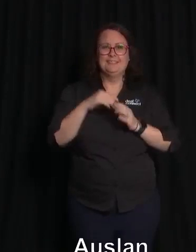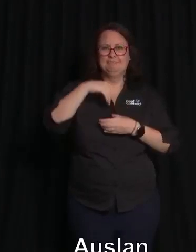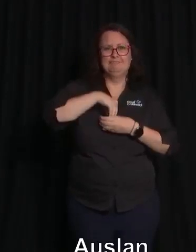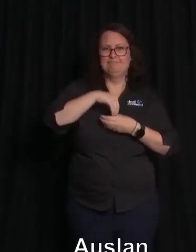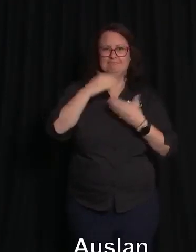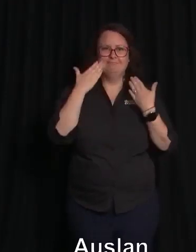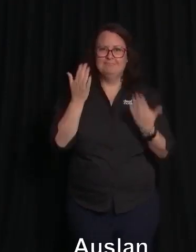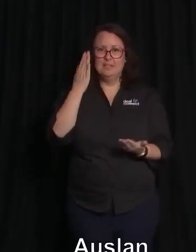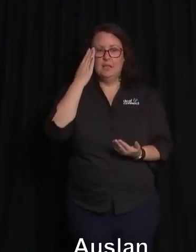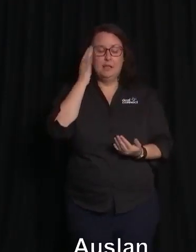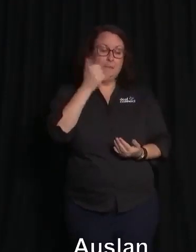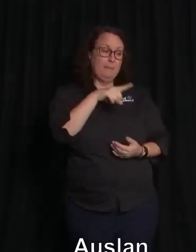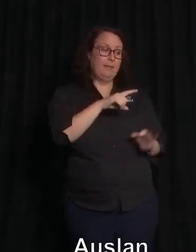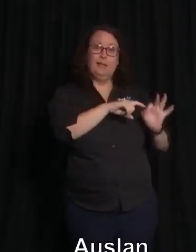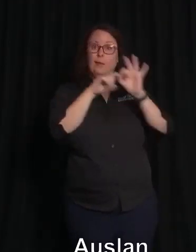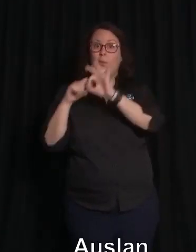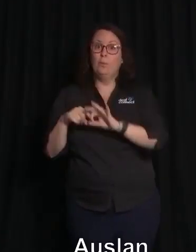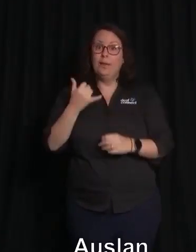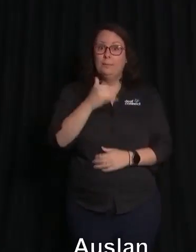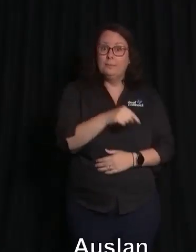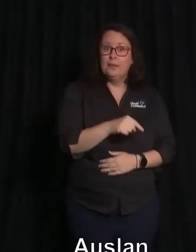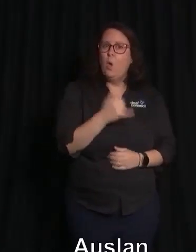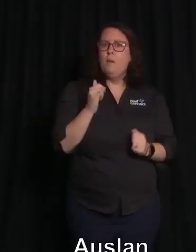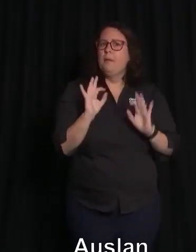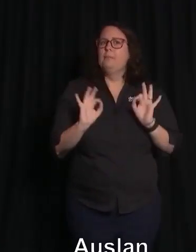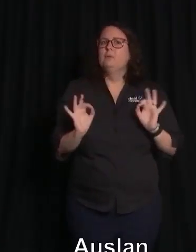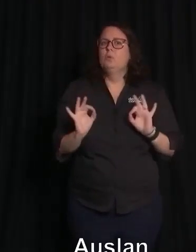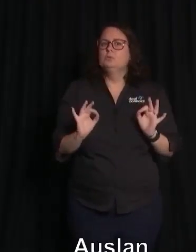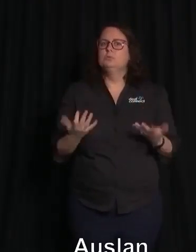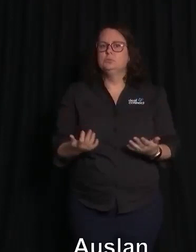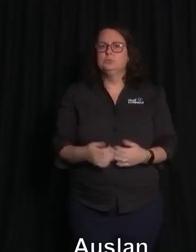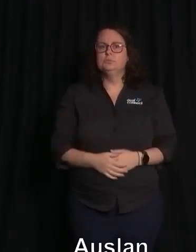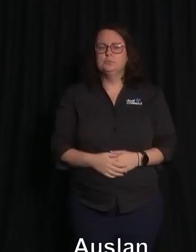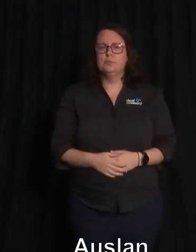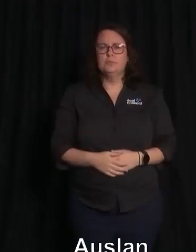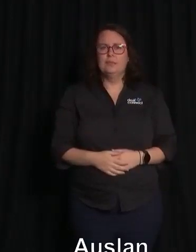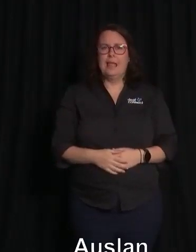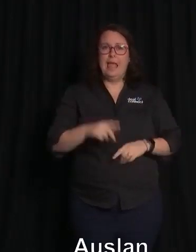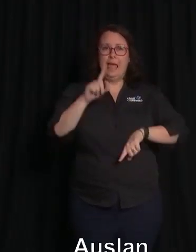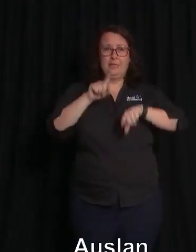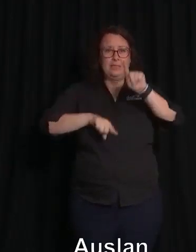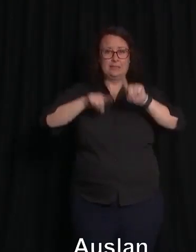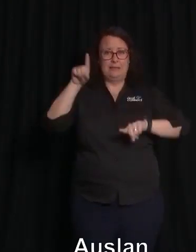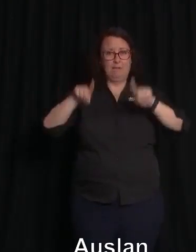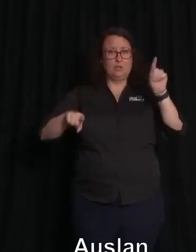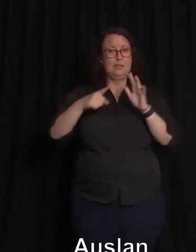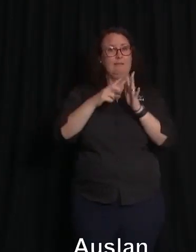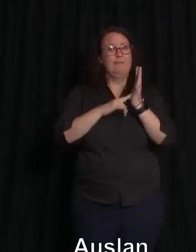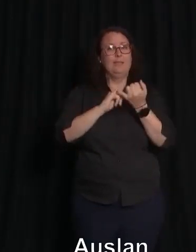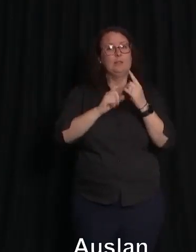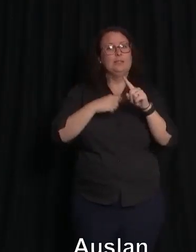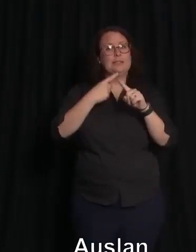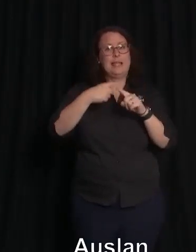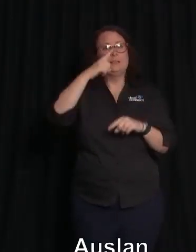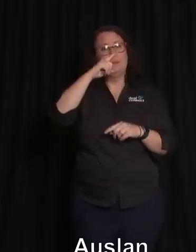LGBT, LGBTQ identity, or they might not. And that diversity is really crucial when we think about